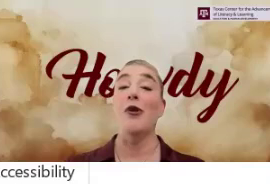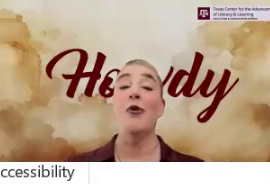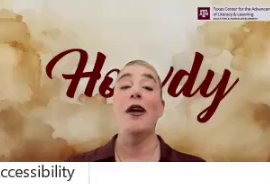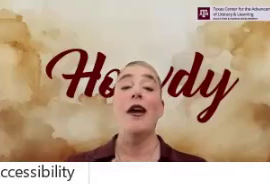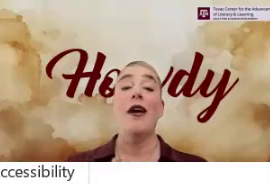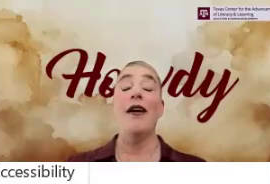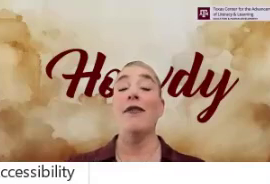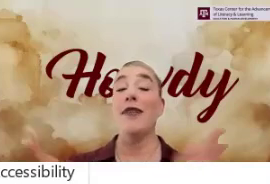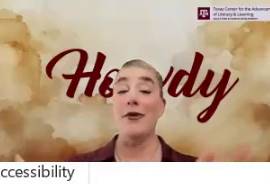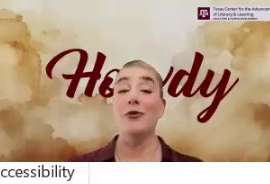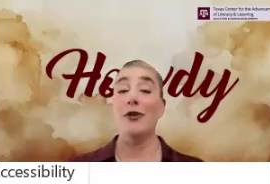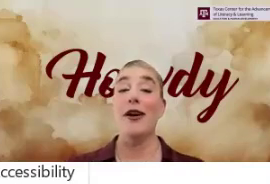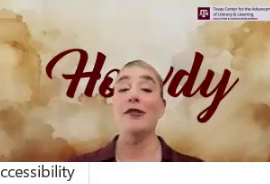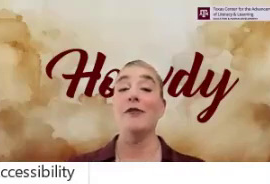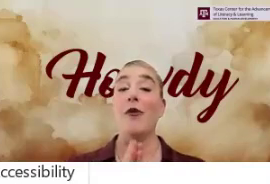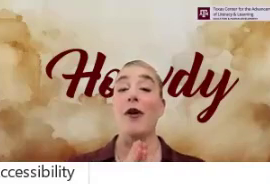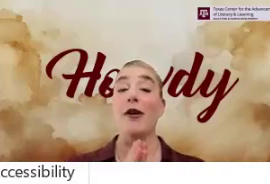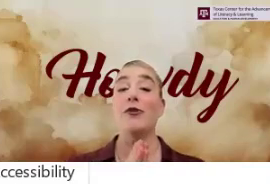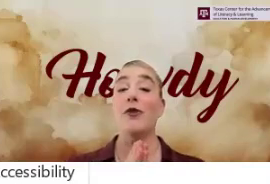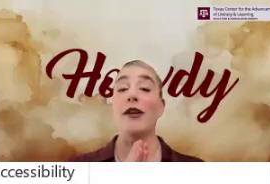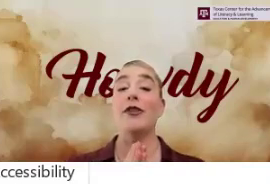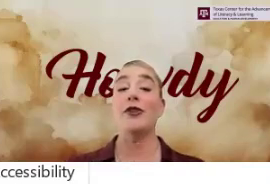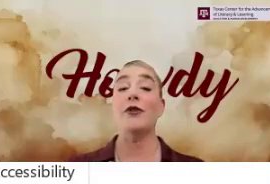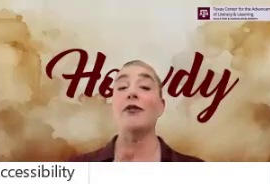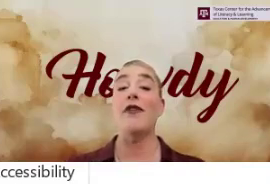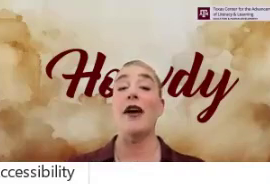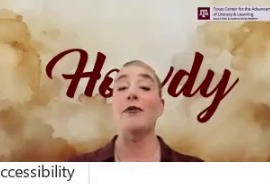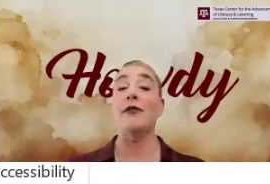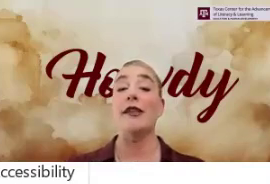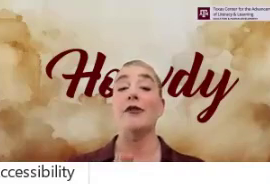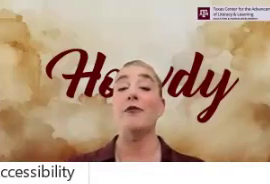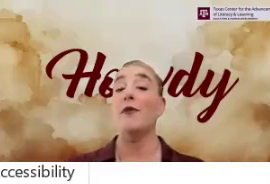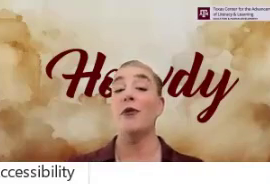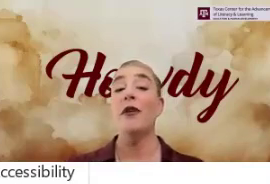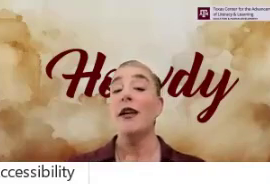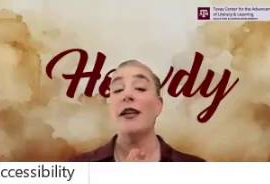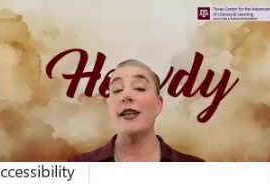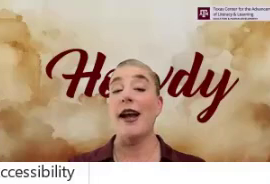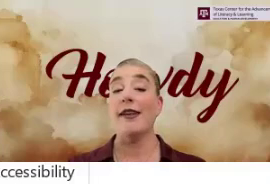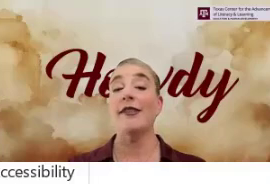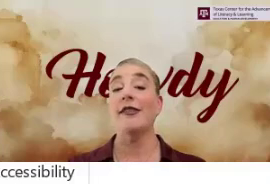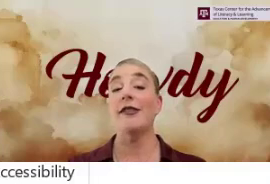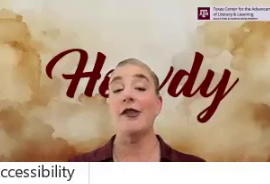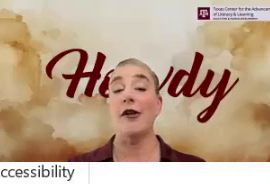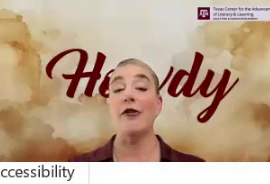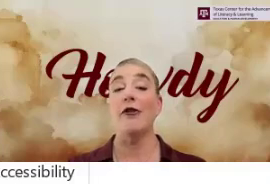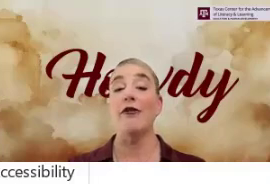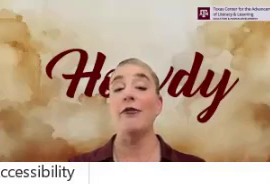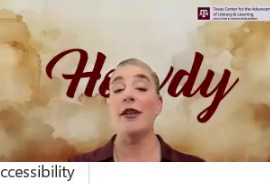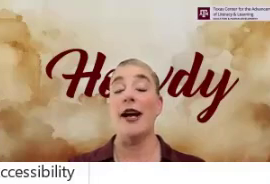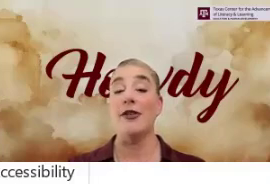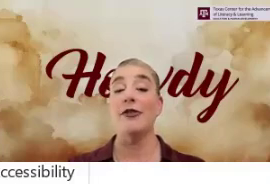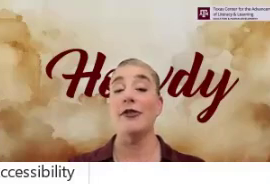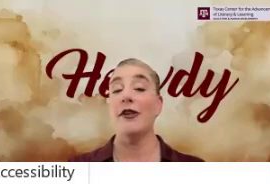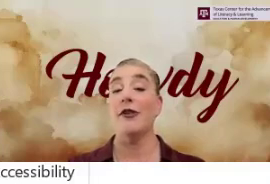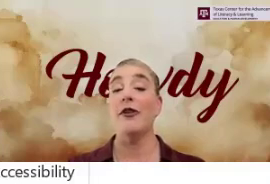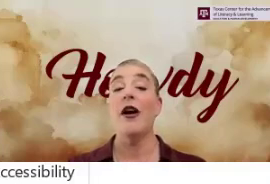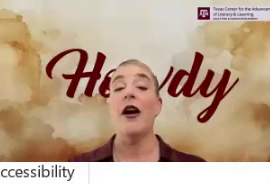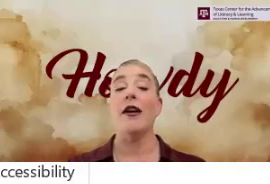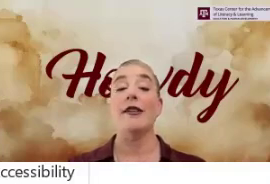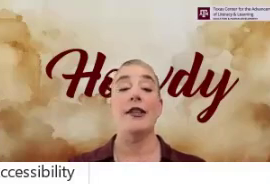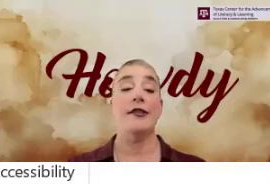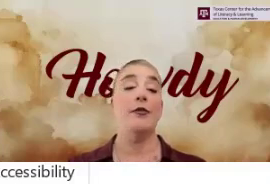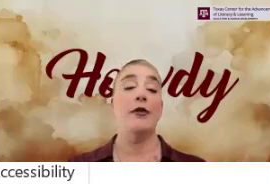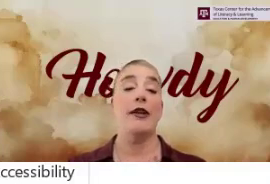example. So that was pretty awesome. I want to write a descriptive hyperlink so people can access this article from the National